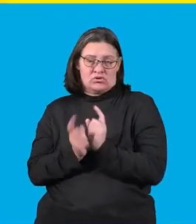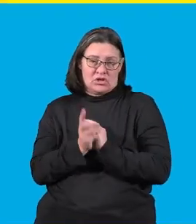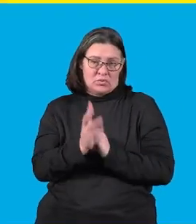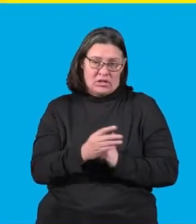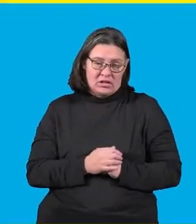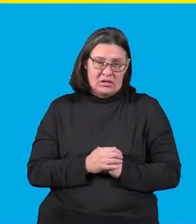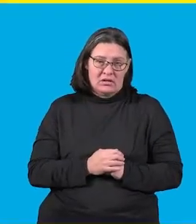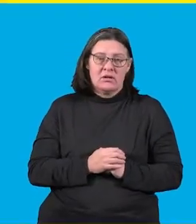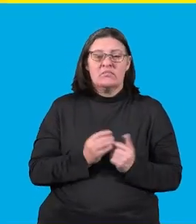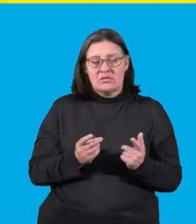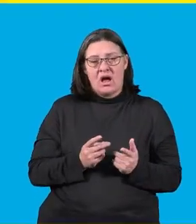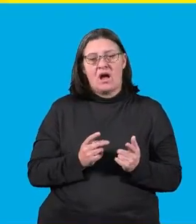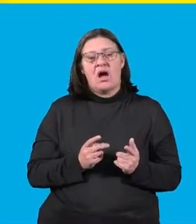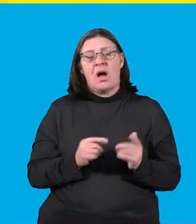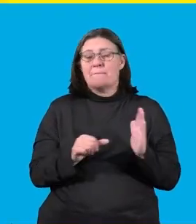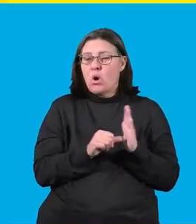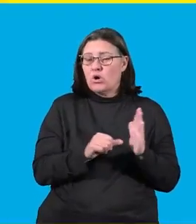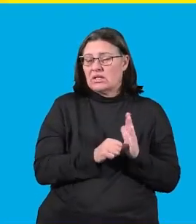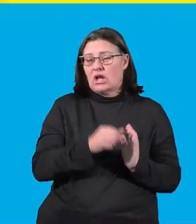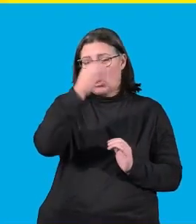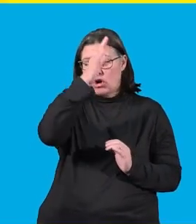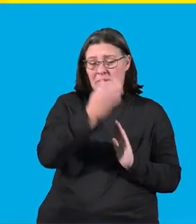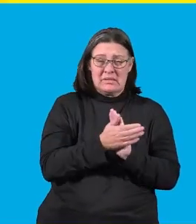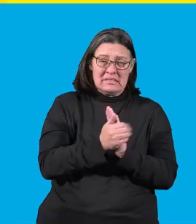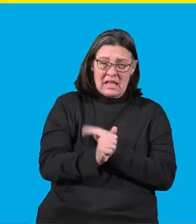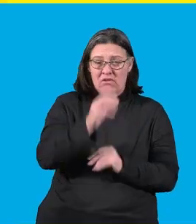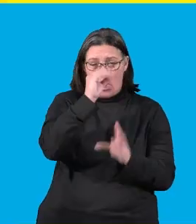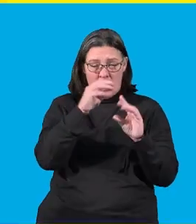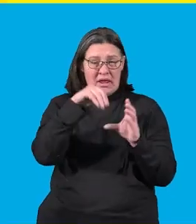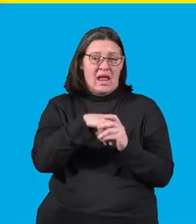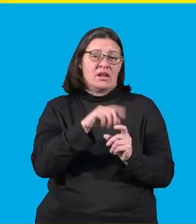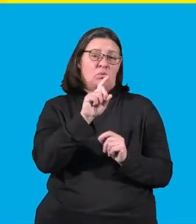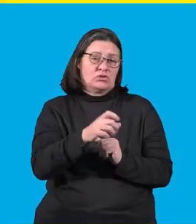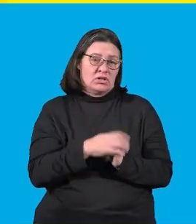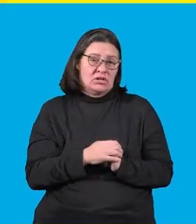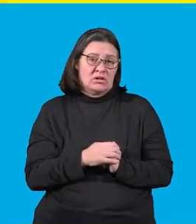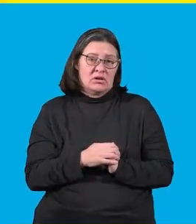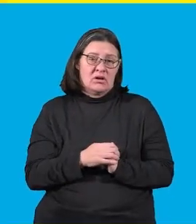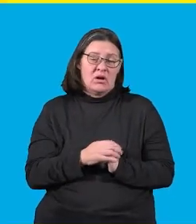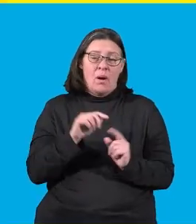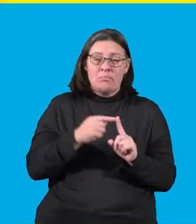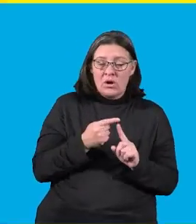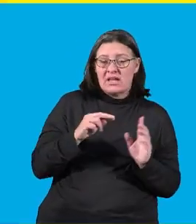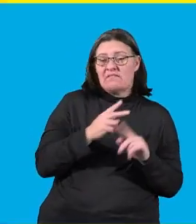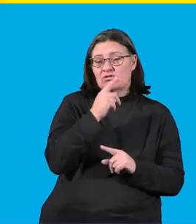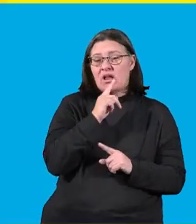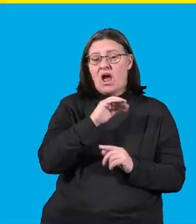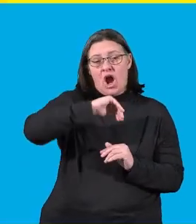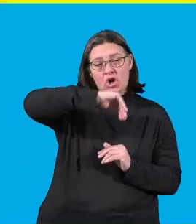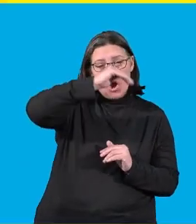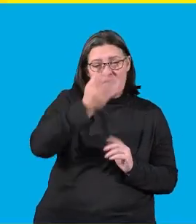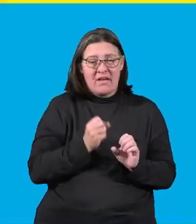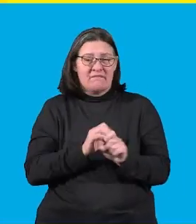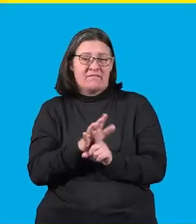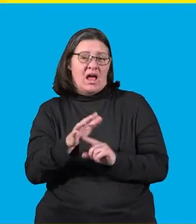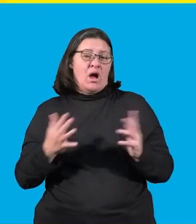down. All right, so those are some key concepts and some key skills that you've learned in this question. We looked at points of inflection, we looked at how that